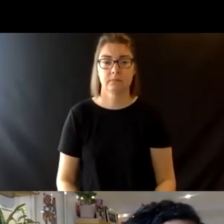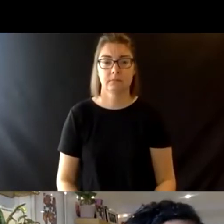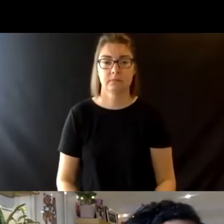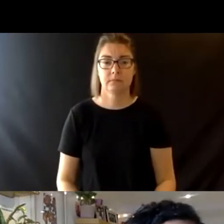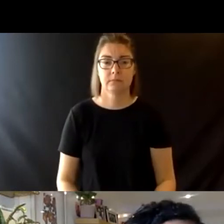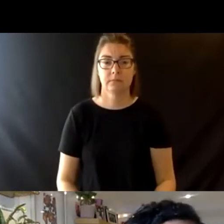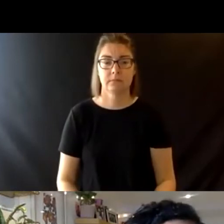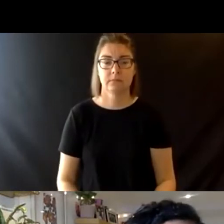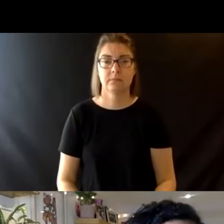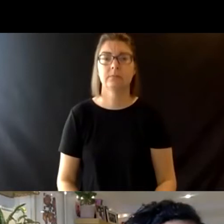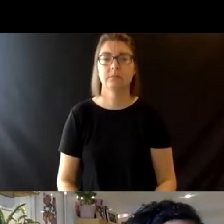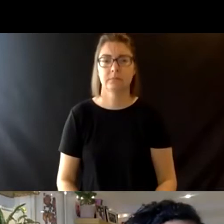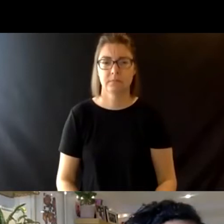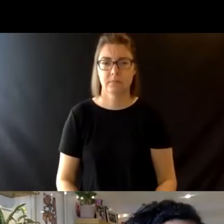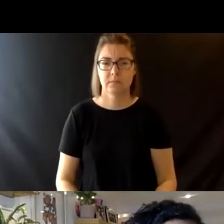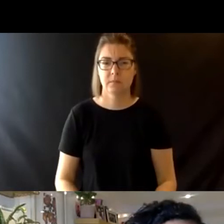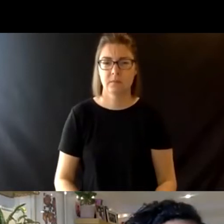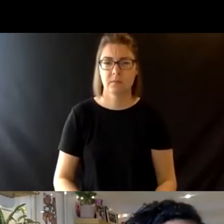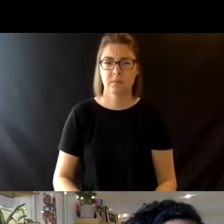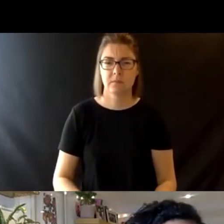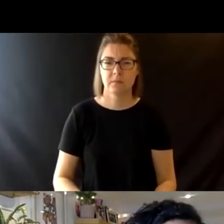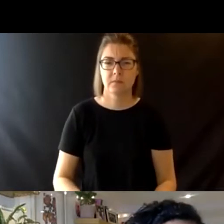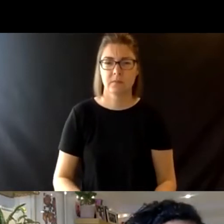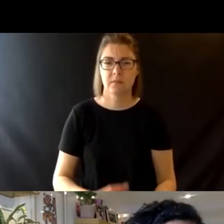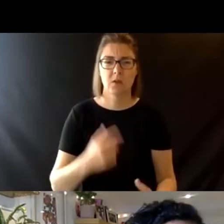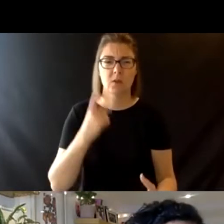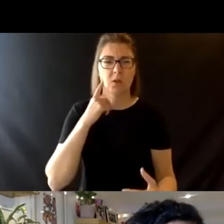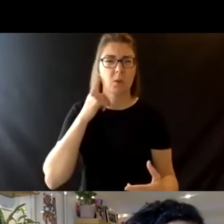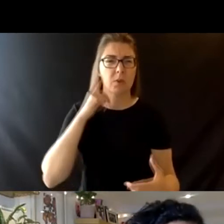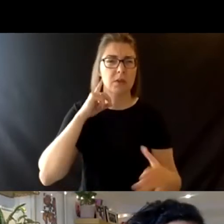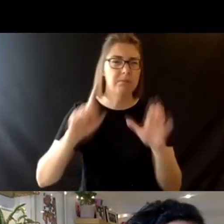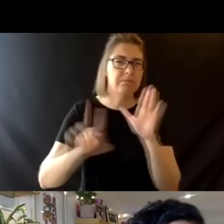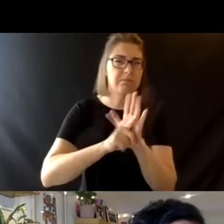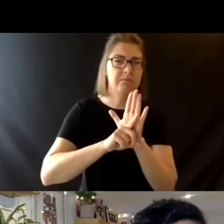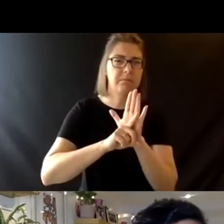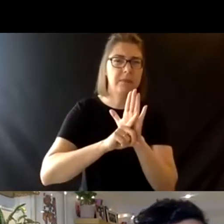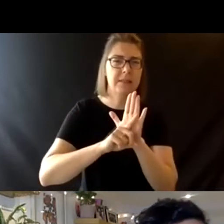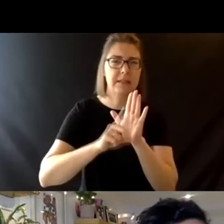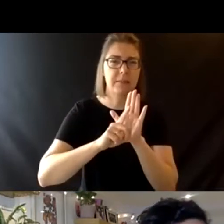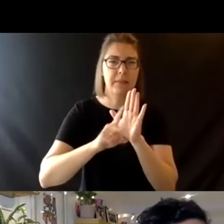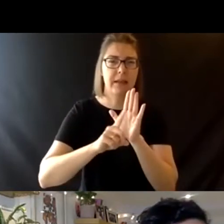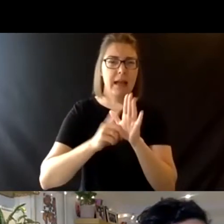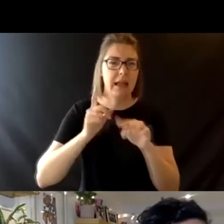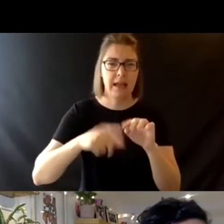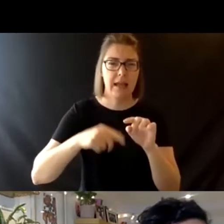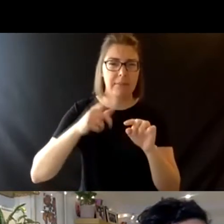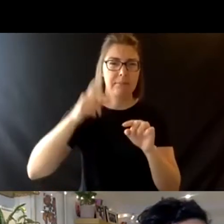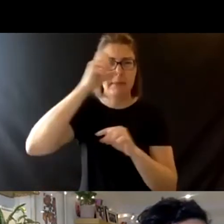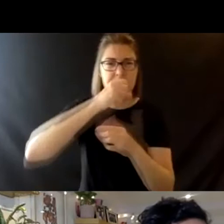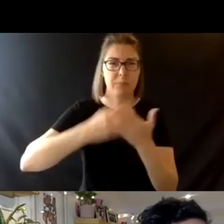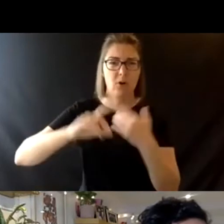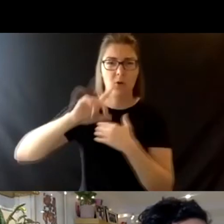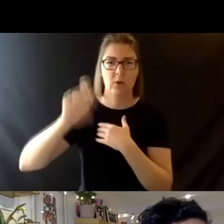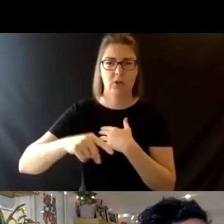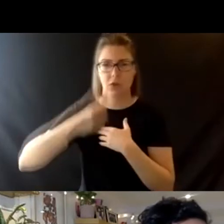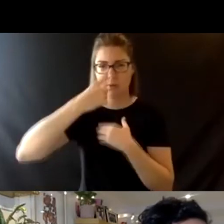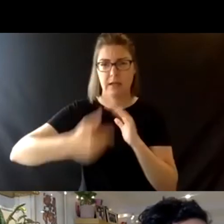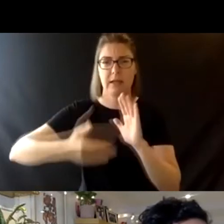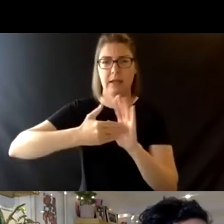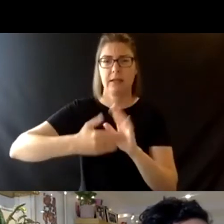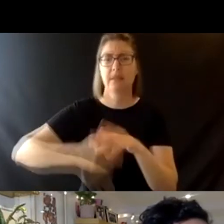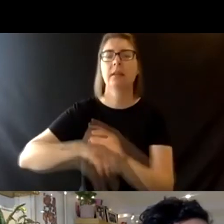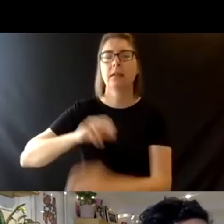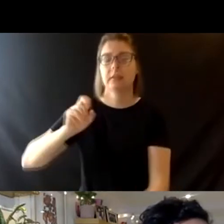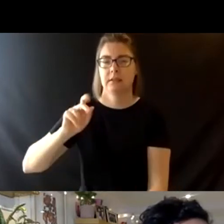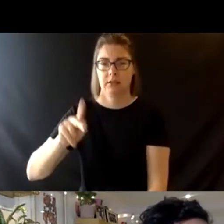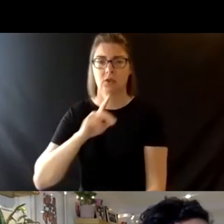Hi, Nick. Do you mind just repeating the question? There was some type of a tone, like a dial tone that was played. I couldn't really hear everything. Yeah. So the